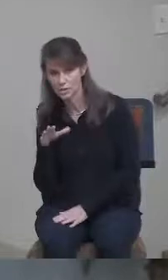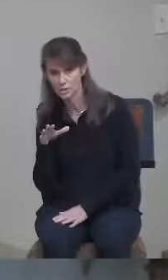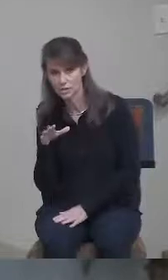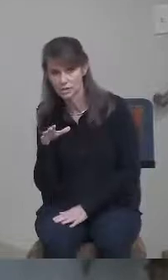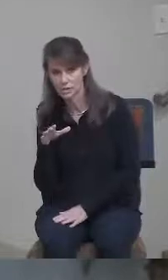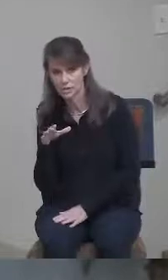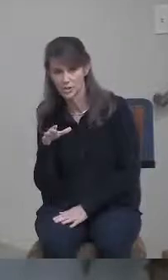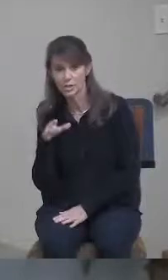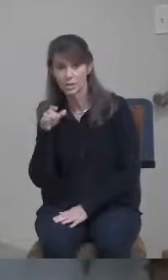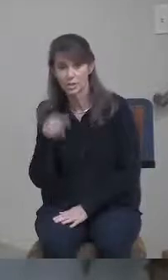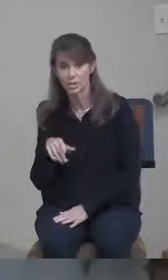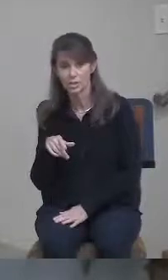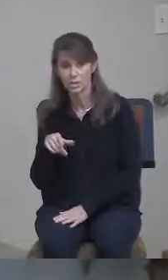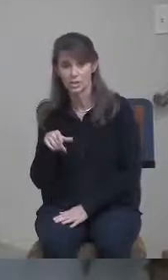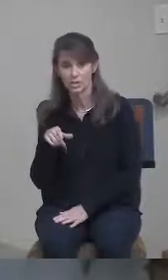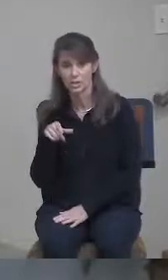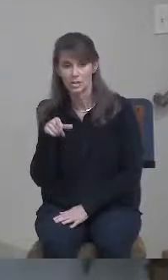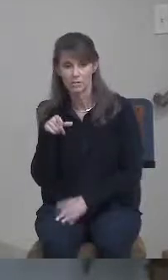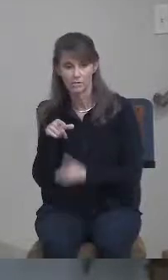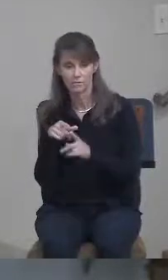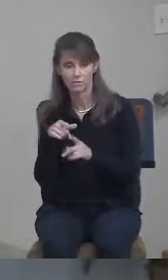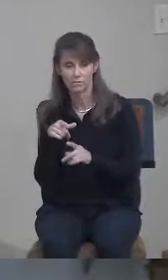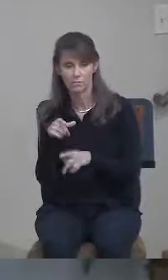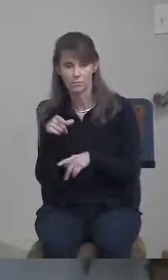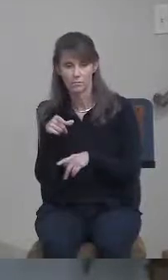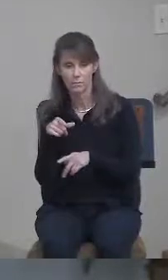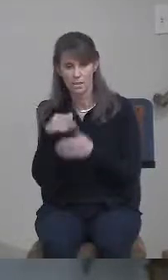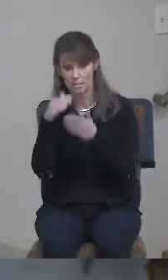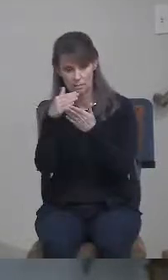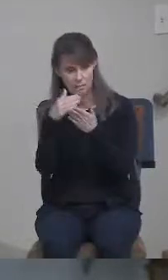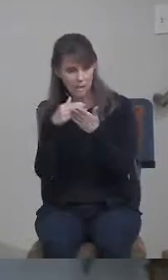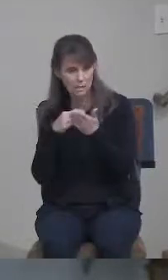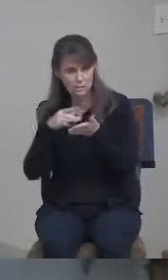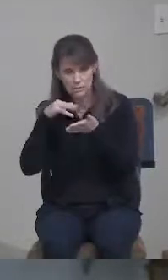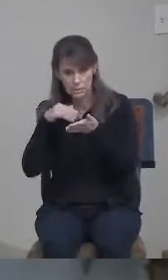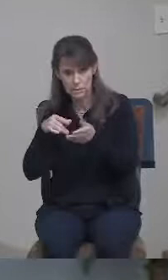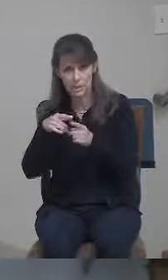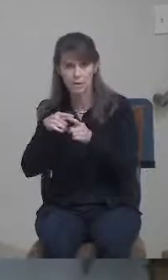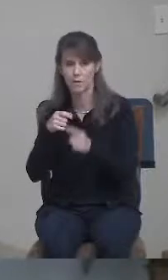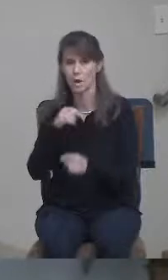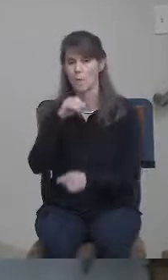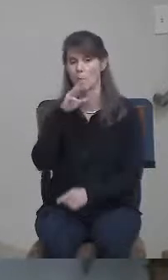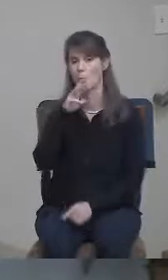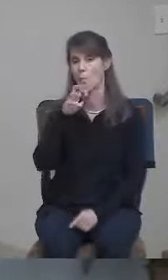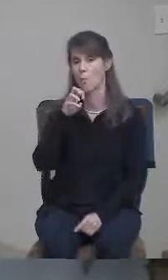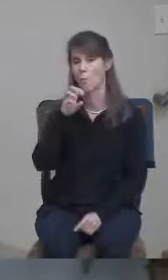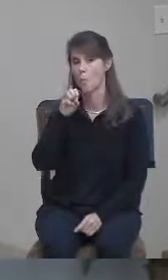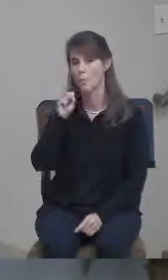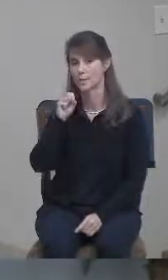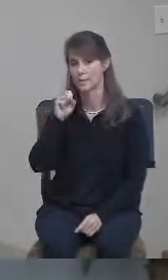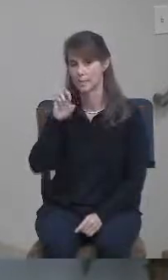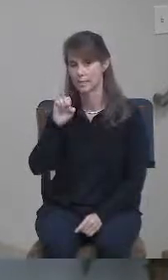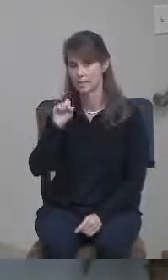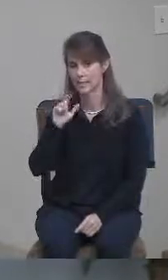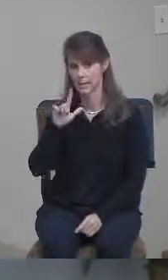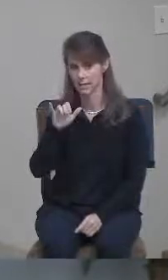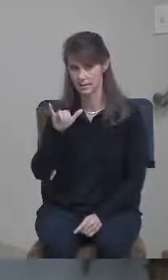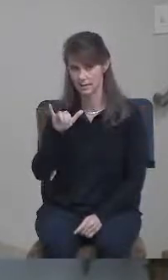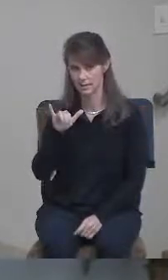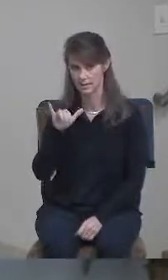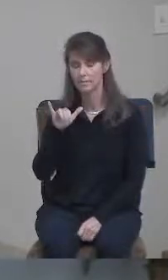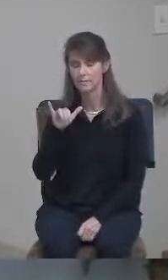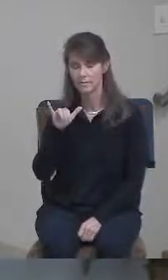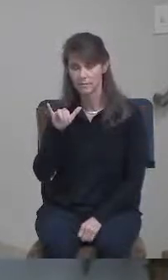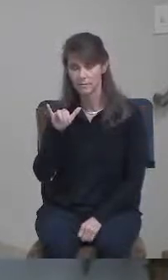been delivered by John Wesley. O'Kelly was struck by the fact that Wesley and